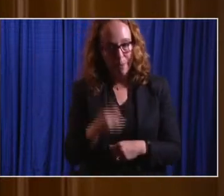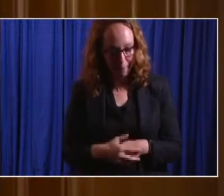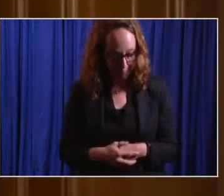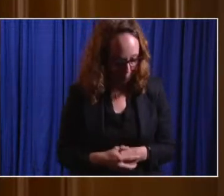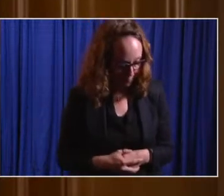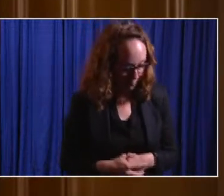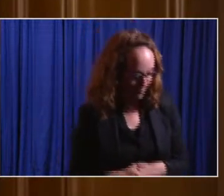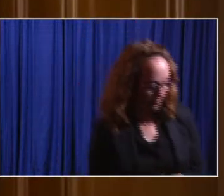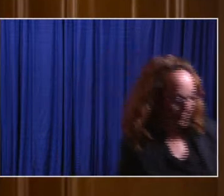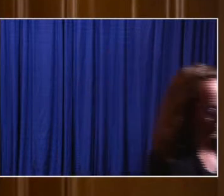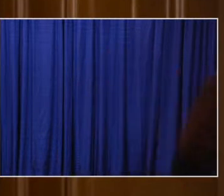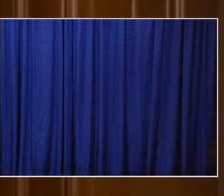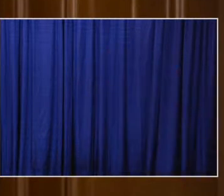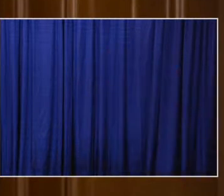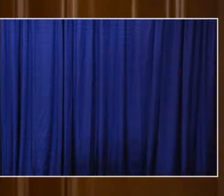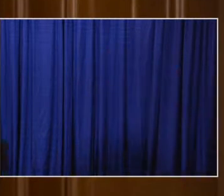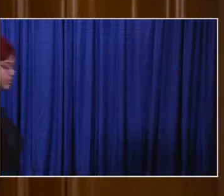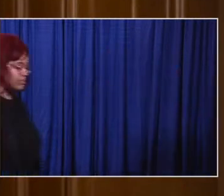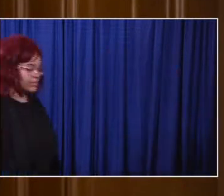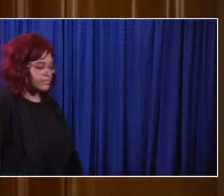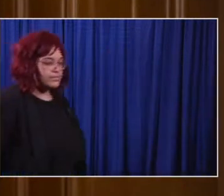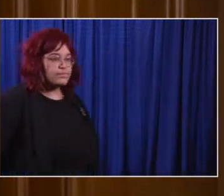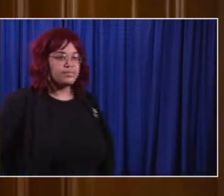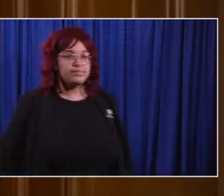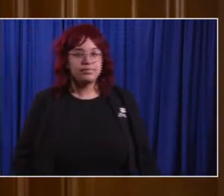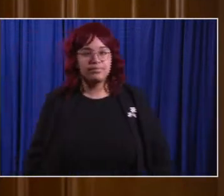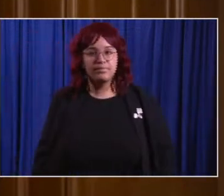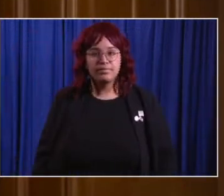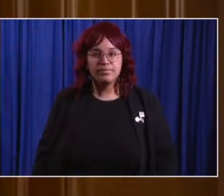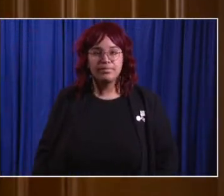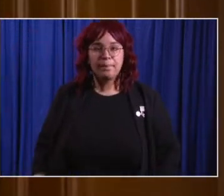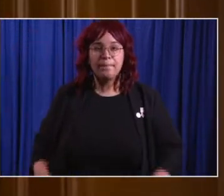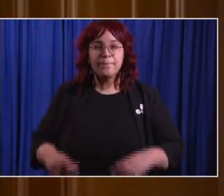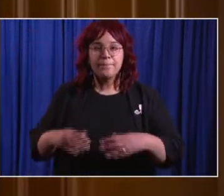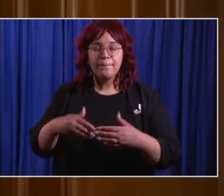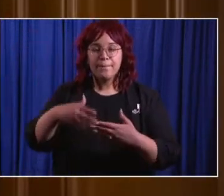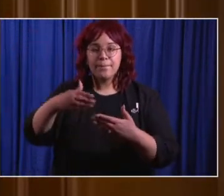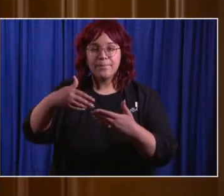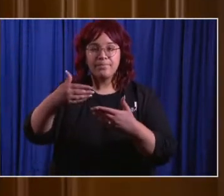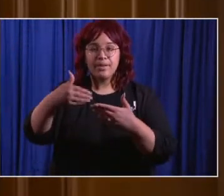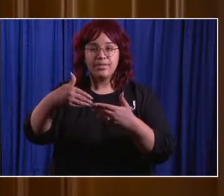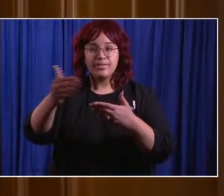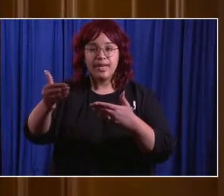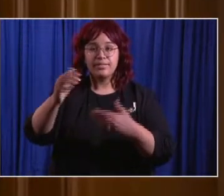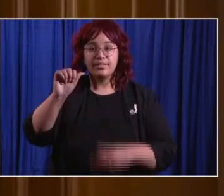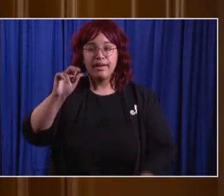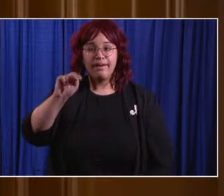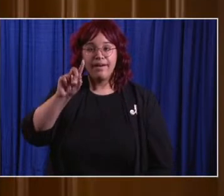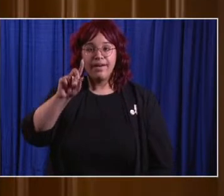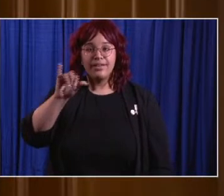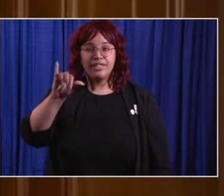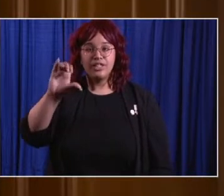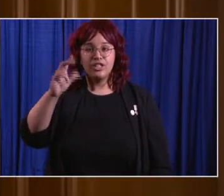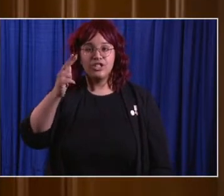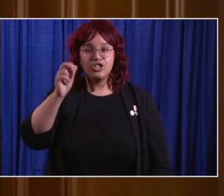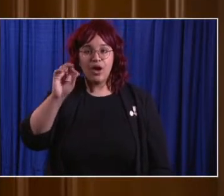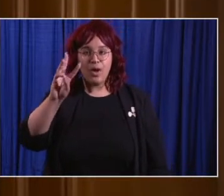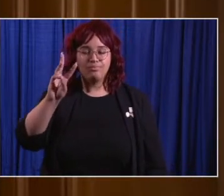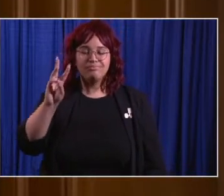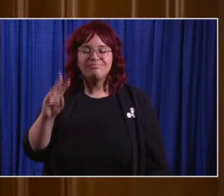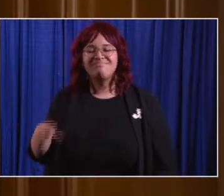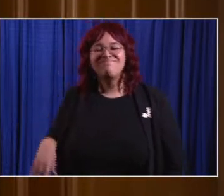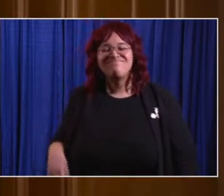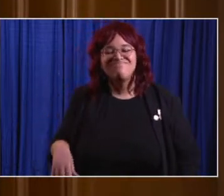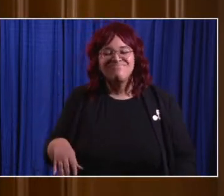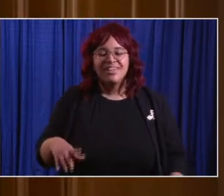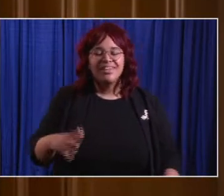Next question is from Andy Chow at Ohio Public Radio and Television. Hi, Andy. Hey, Governor. Getting back to something you said earlier,